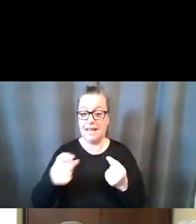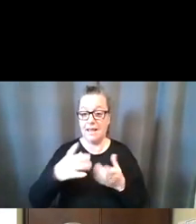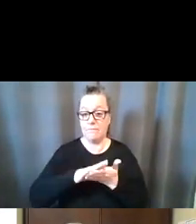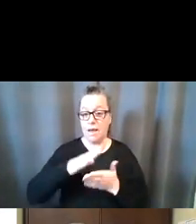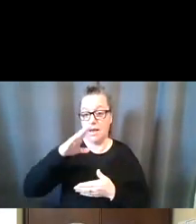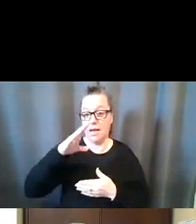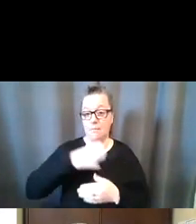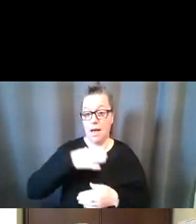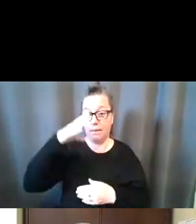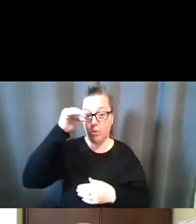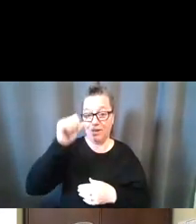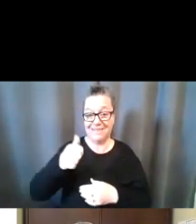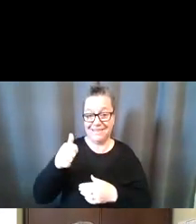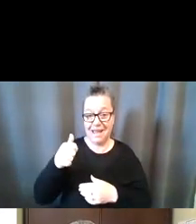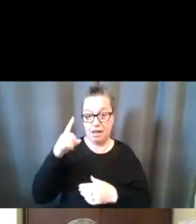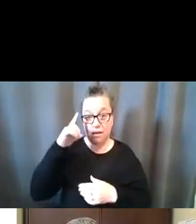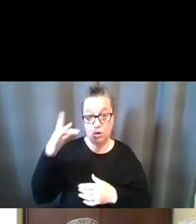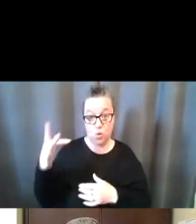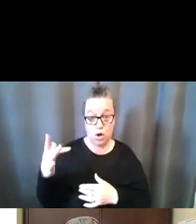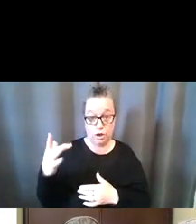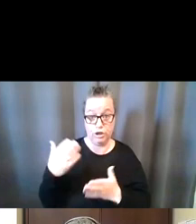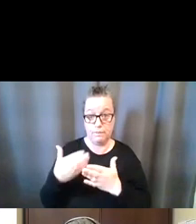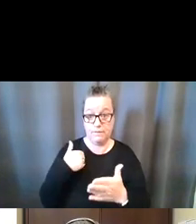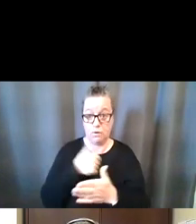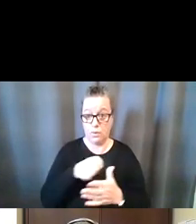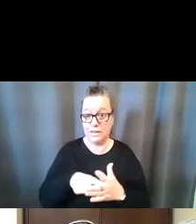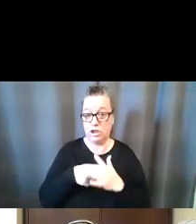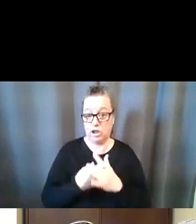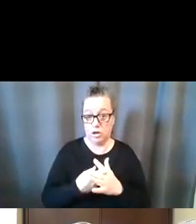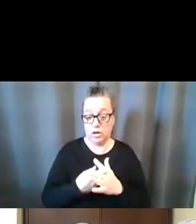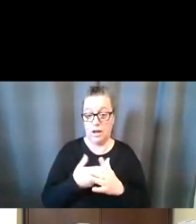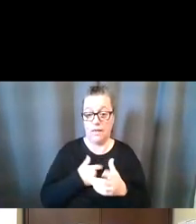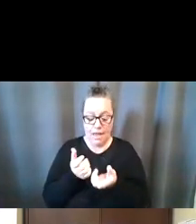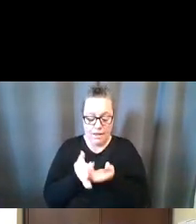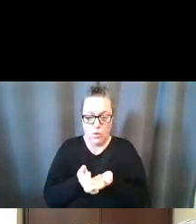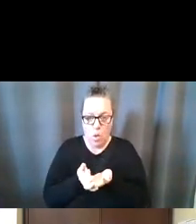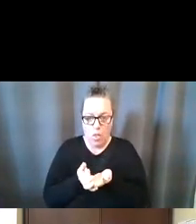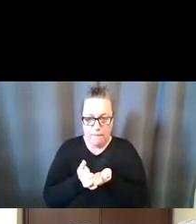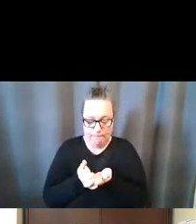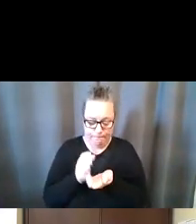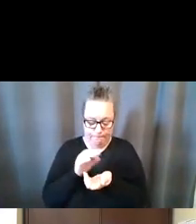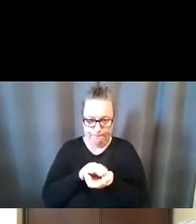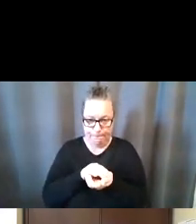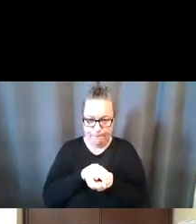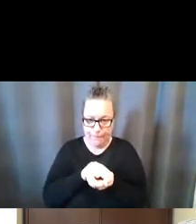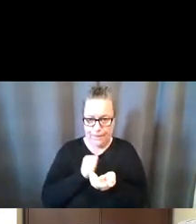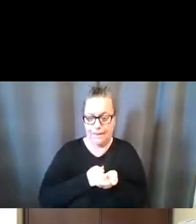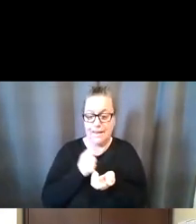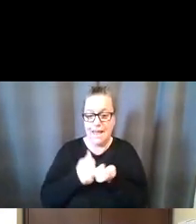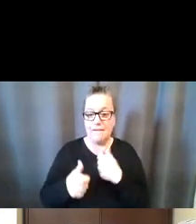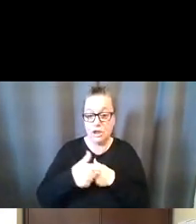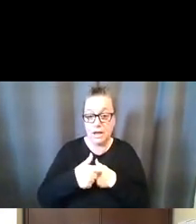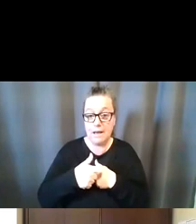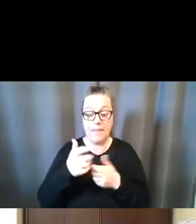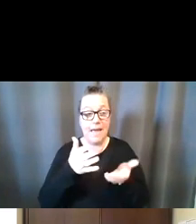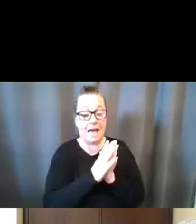10 quarters each before we started the trip, and they got to hold them in their hands. And each time they said, are we